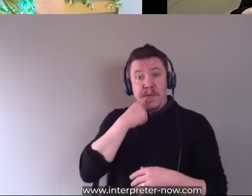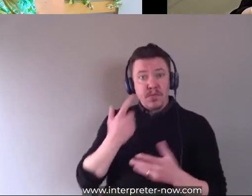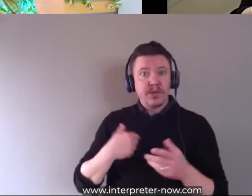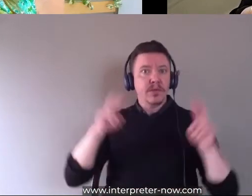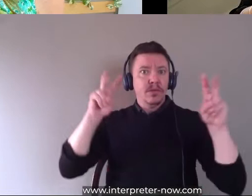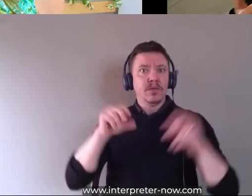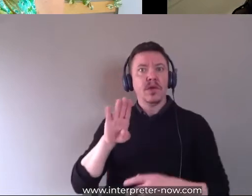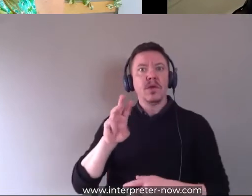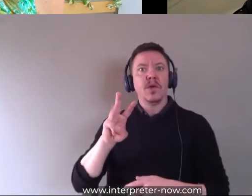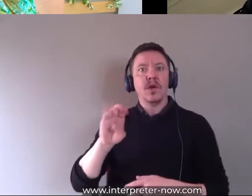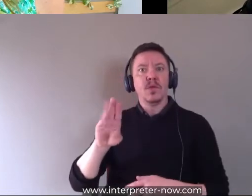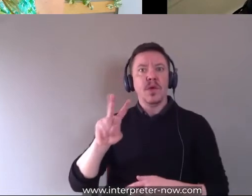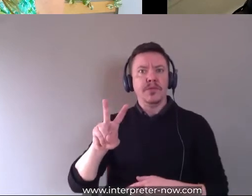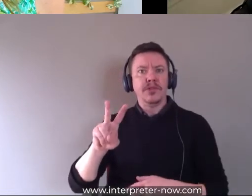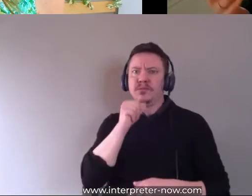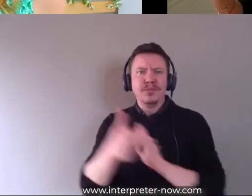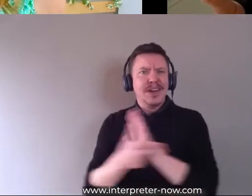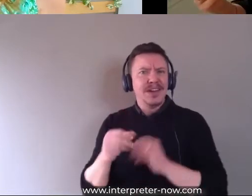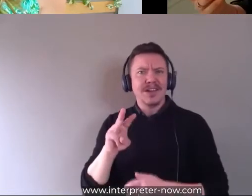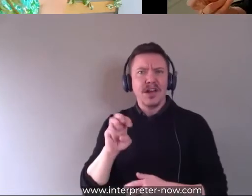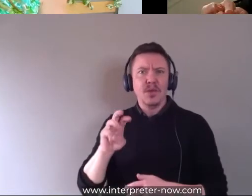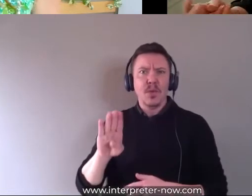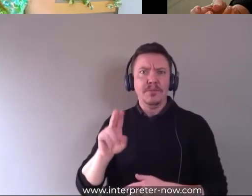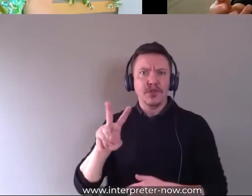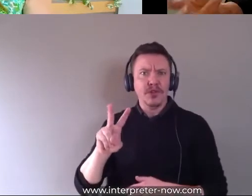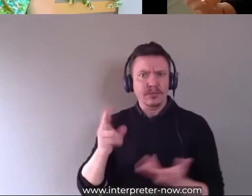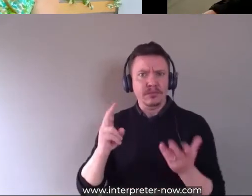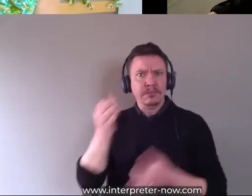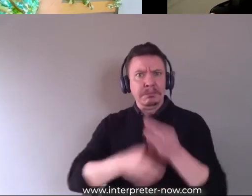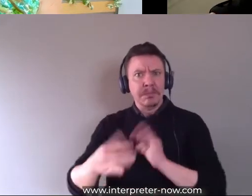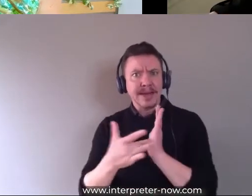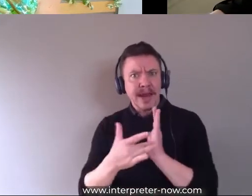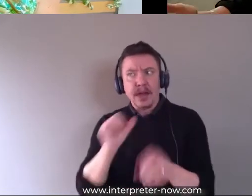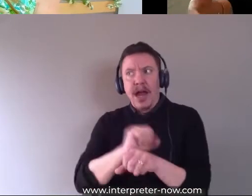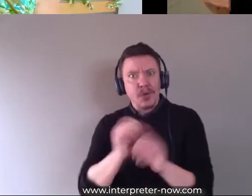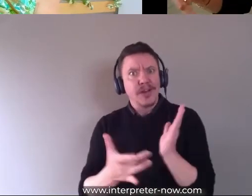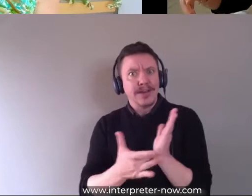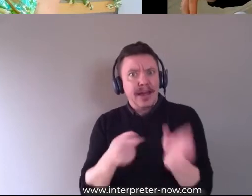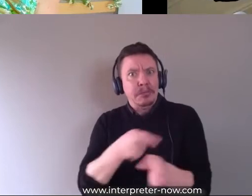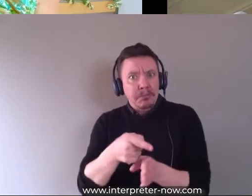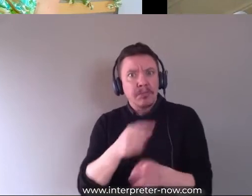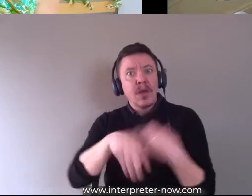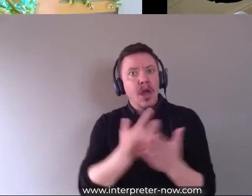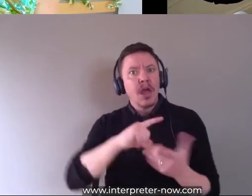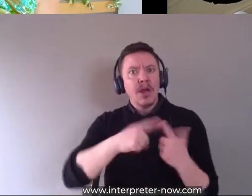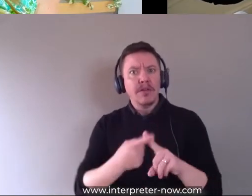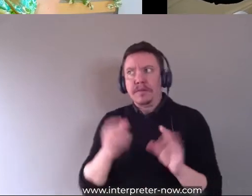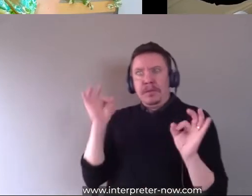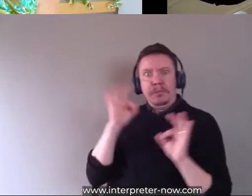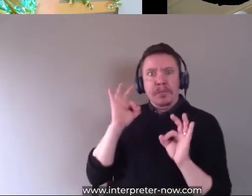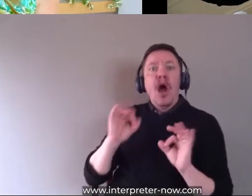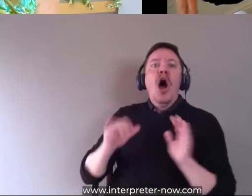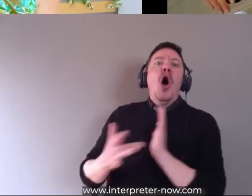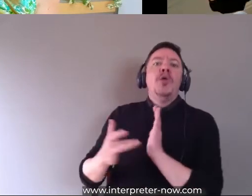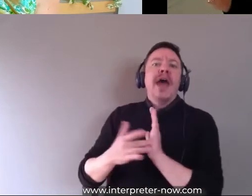know as Web2, we didn't call it Web2 then, we called it tech, right? You would say like, oh, I work in tech. And all of our friends who didn't work in tech knew it,